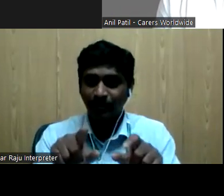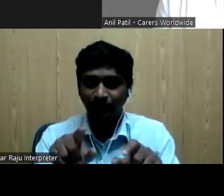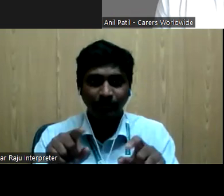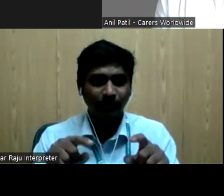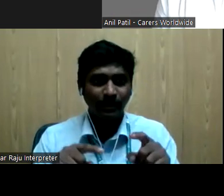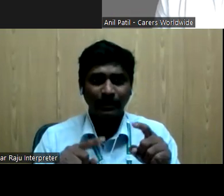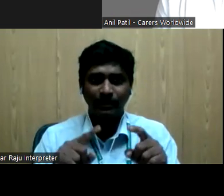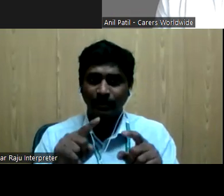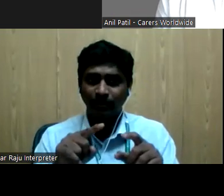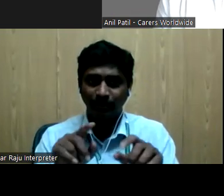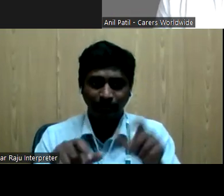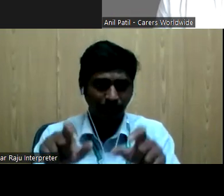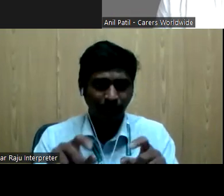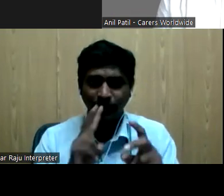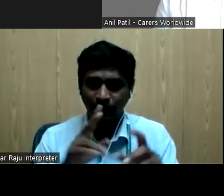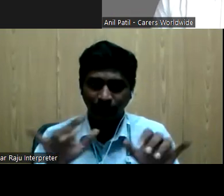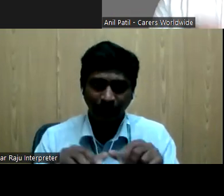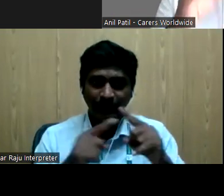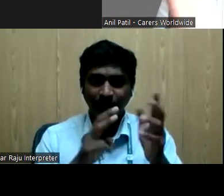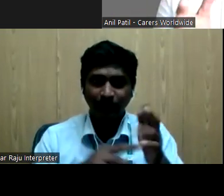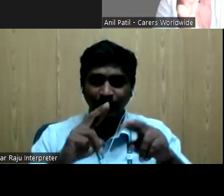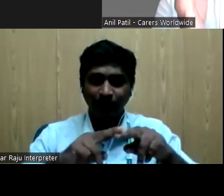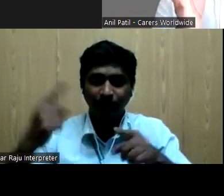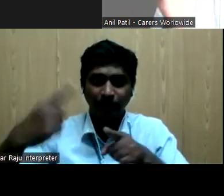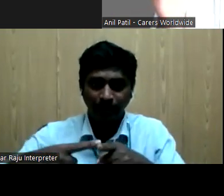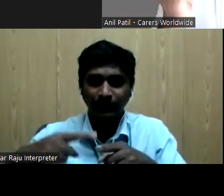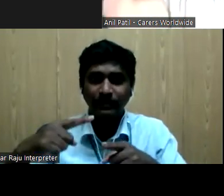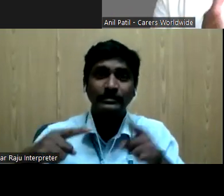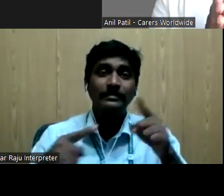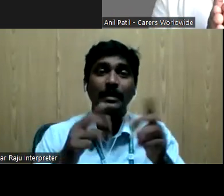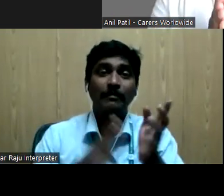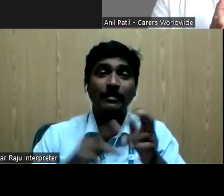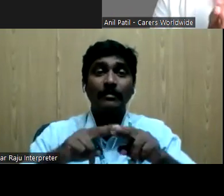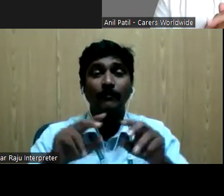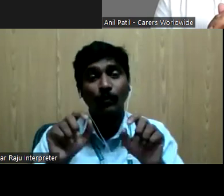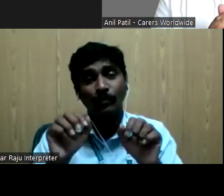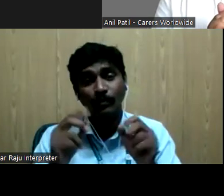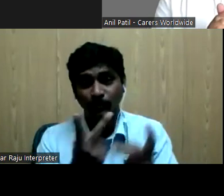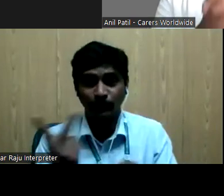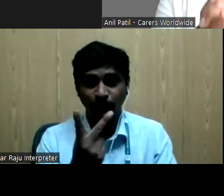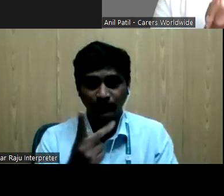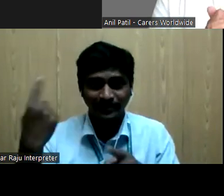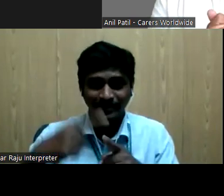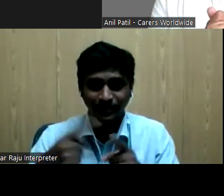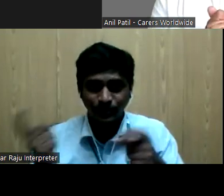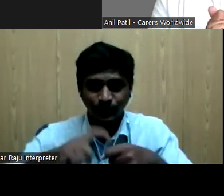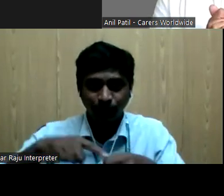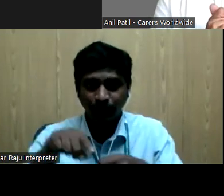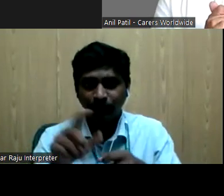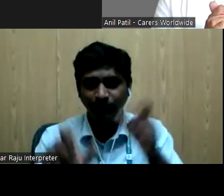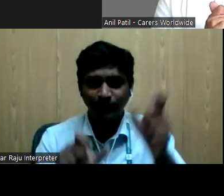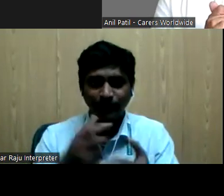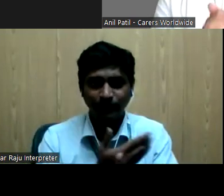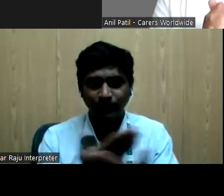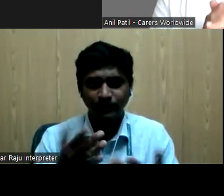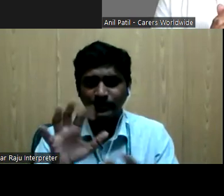as well as Tech Mahindra Foundation. One of the things we all can do together is we have been advocating, and